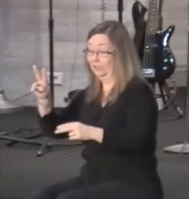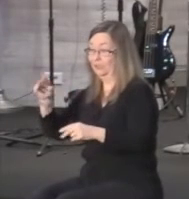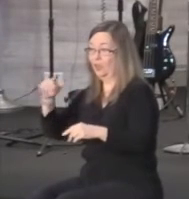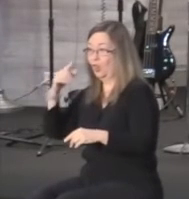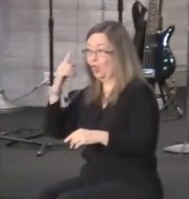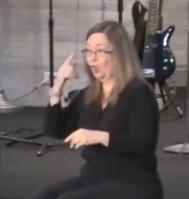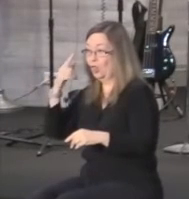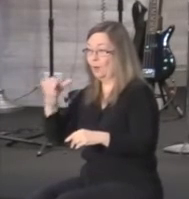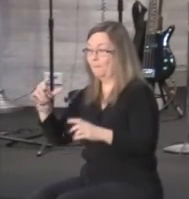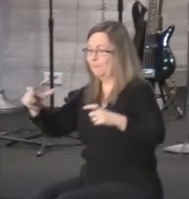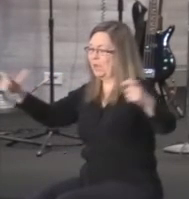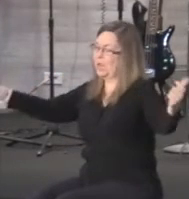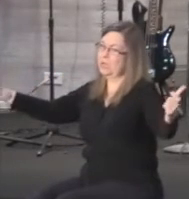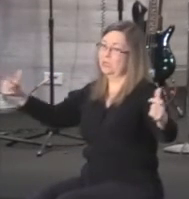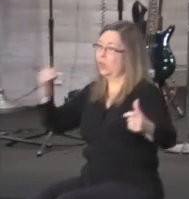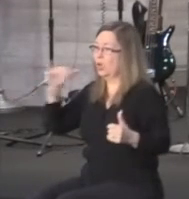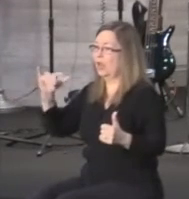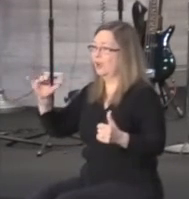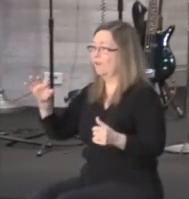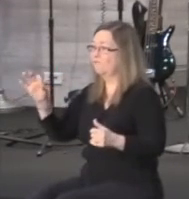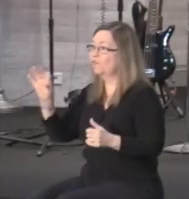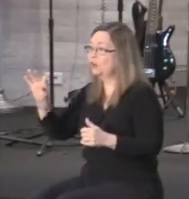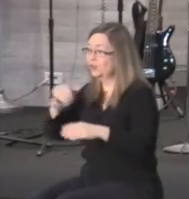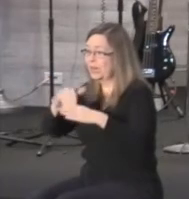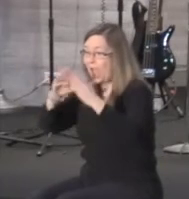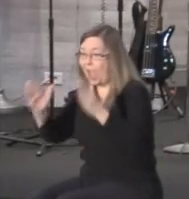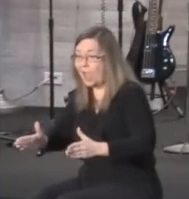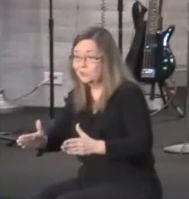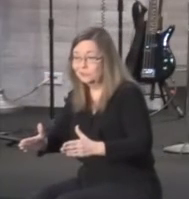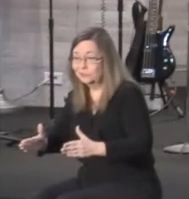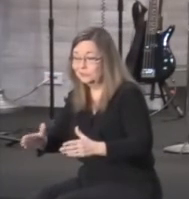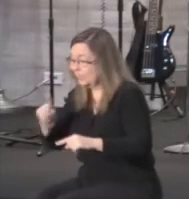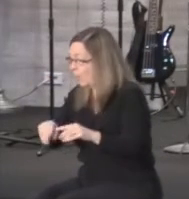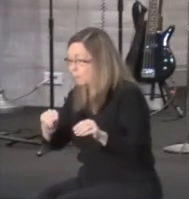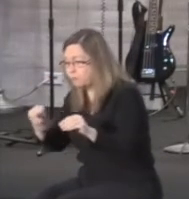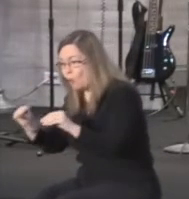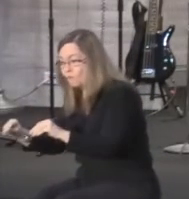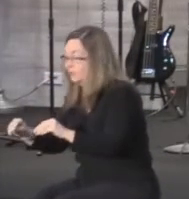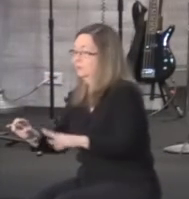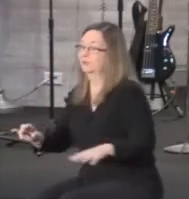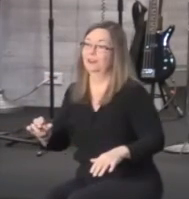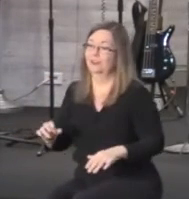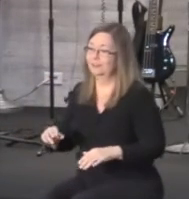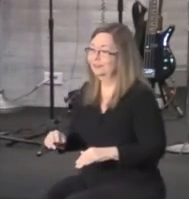lot bigger. In fact, they were so big they looked like a piece of furniture in your house. You didn't move it.